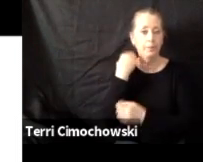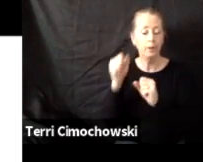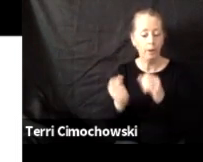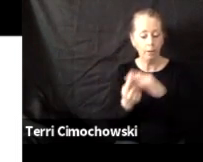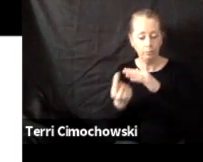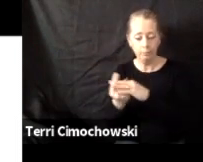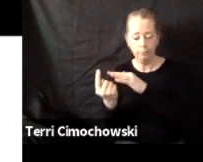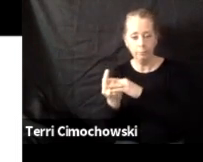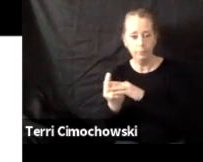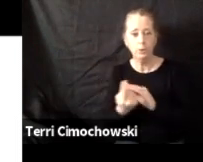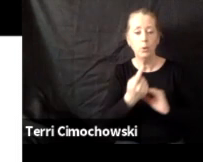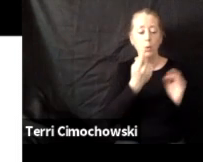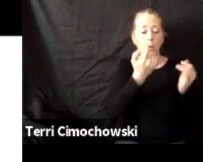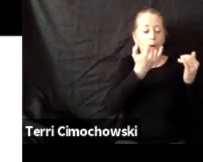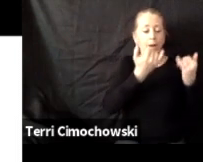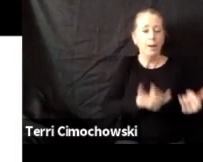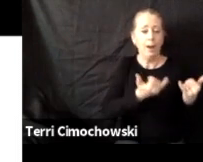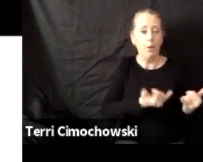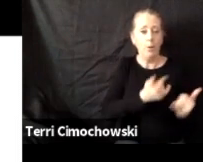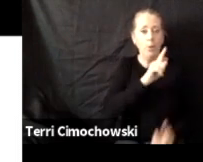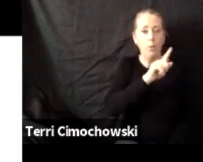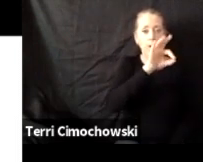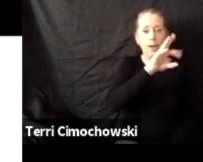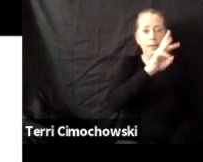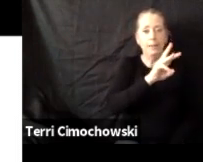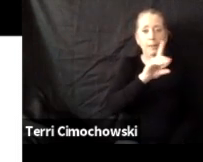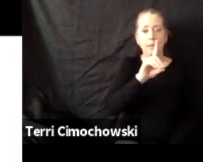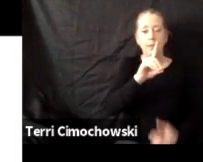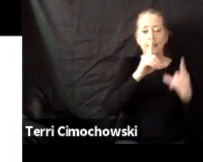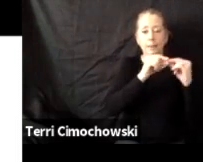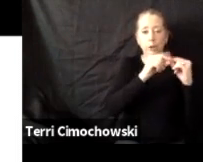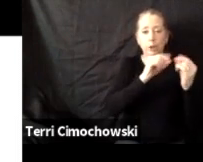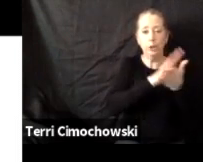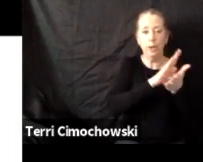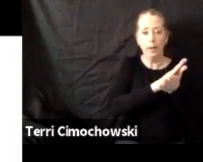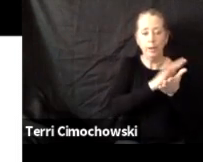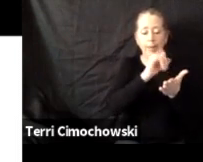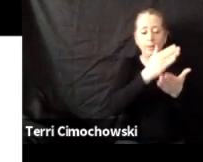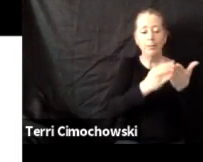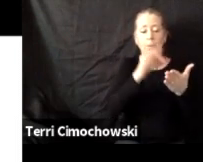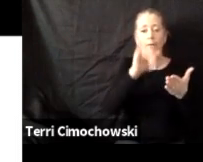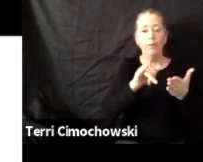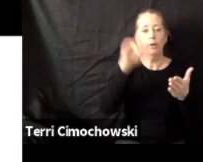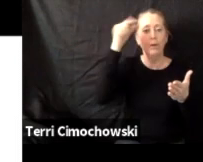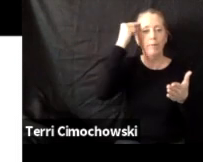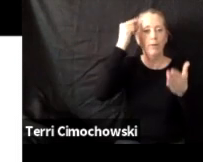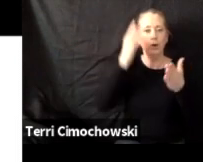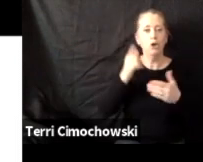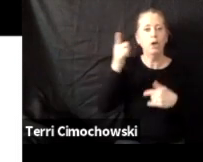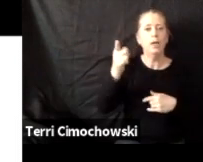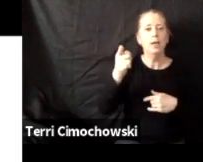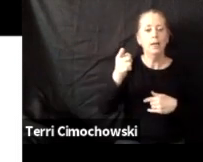the things right now, our current 196 Digital Academy model is part of a governor's executive order. And